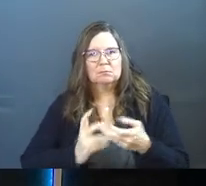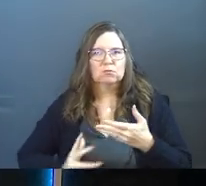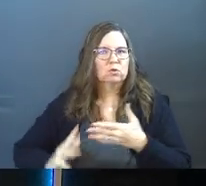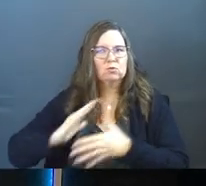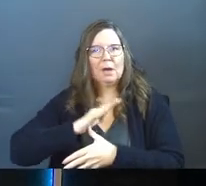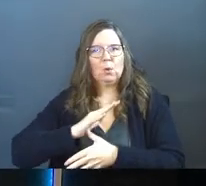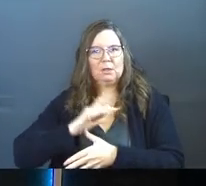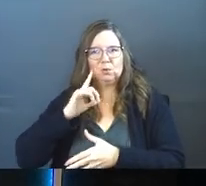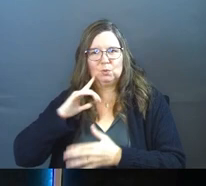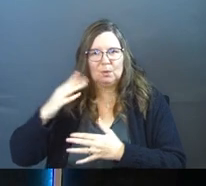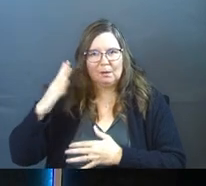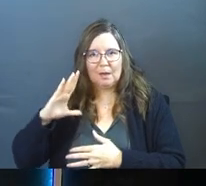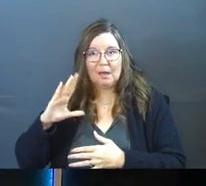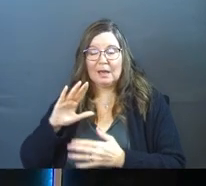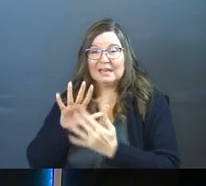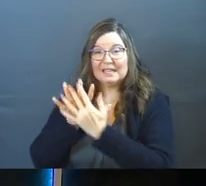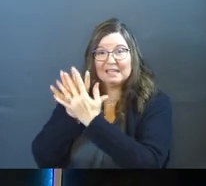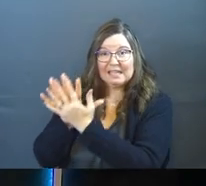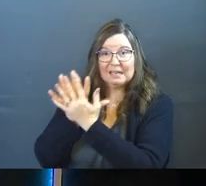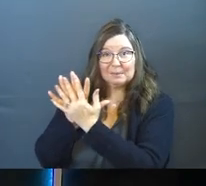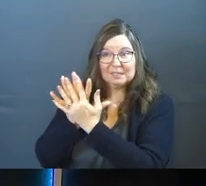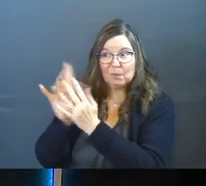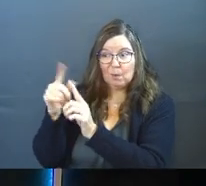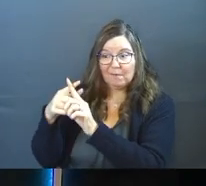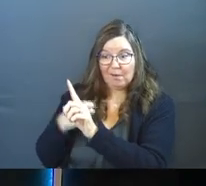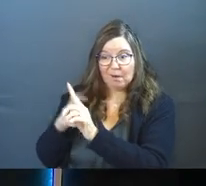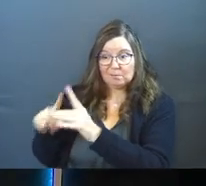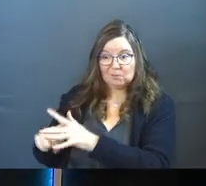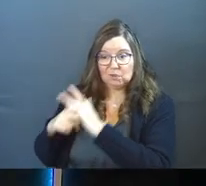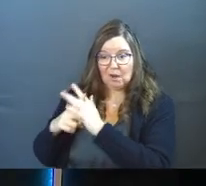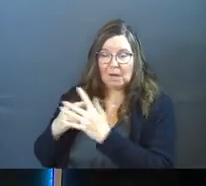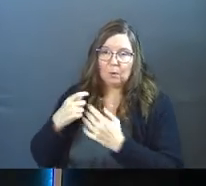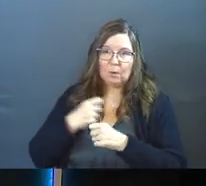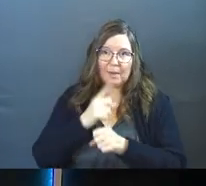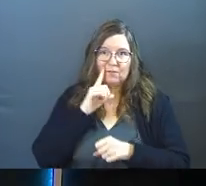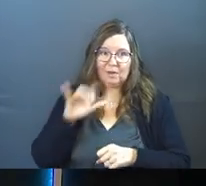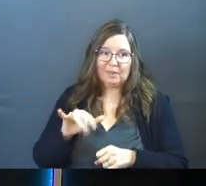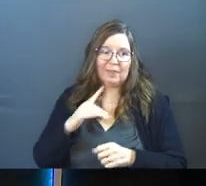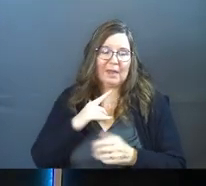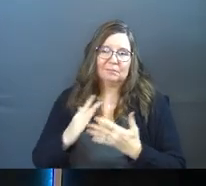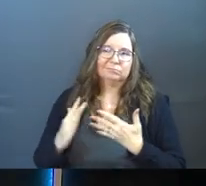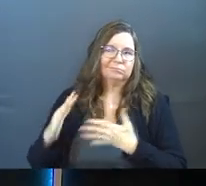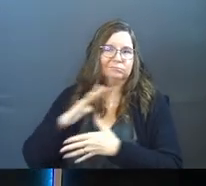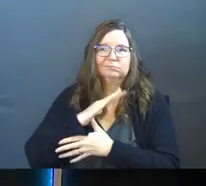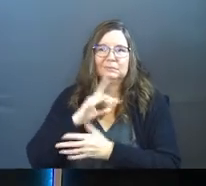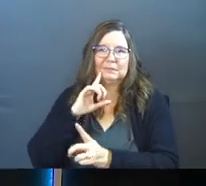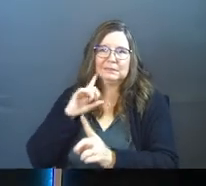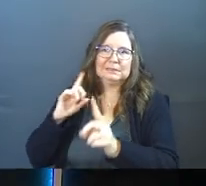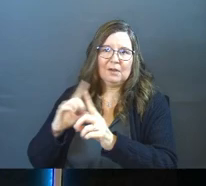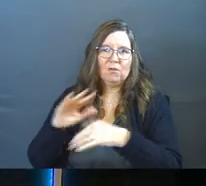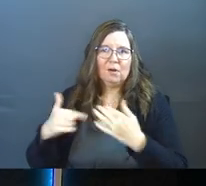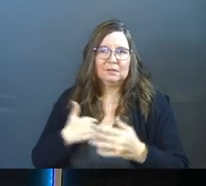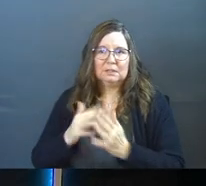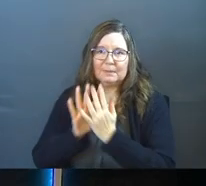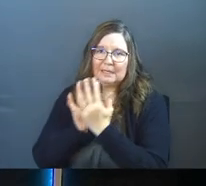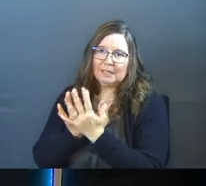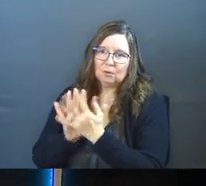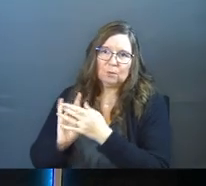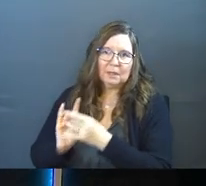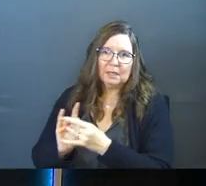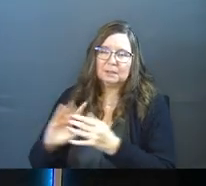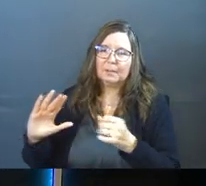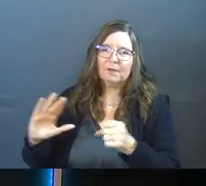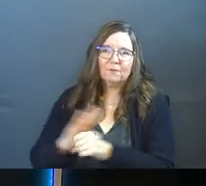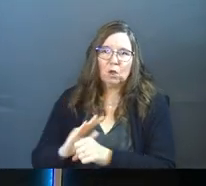priority to God. Intimacy is where we came from, and it's what we're made for. That is the ultimate destination for all of us, is to be in intimate relationships,